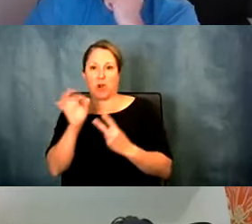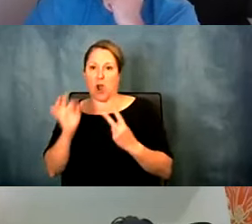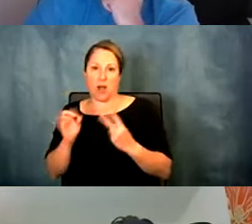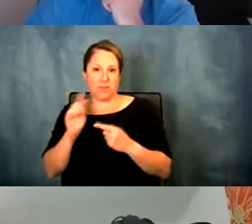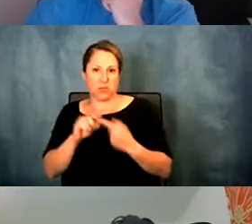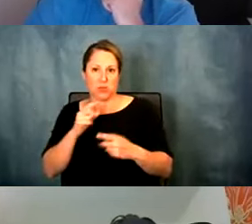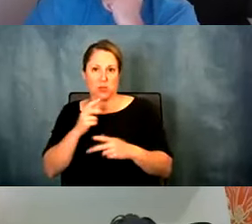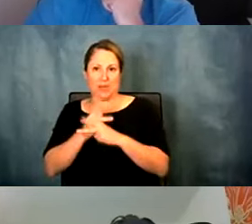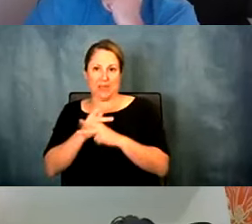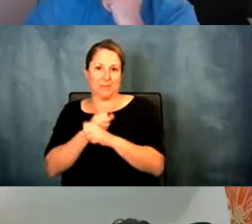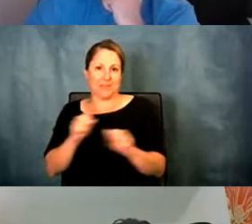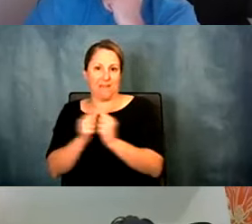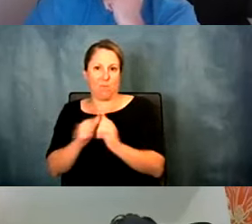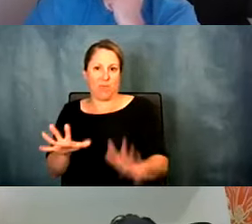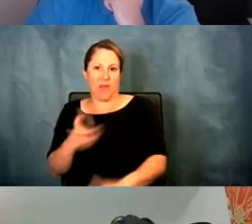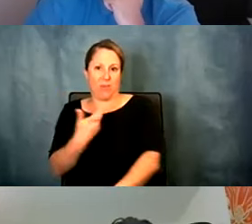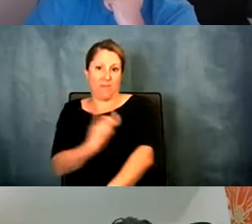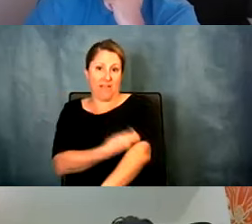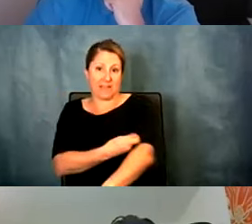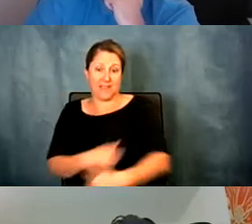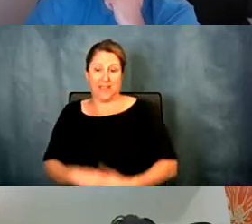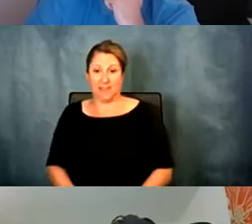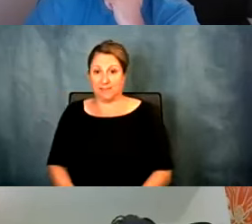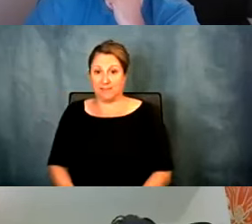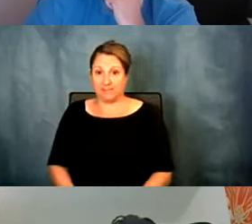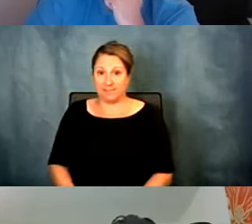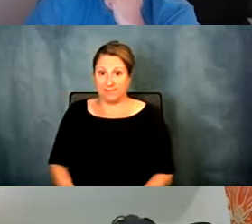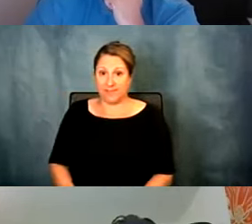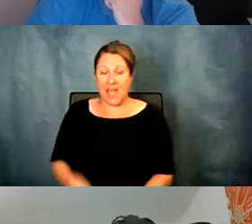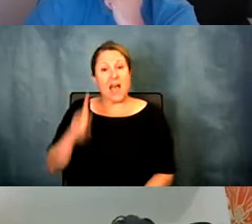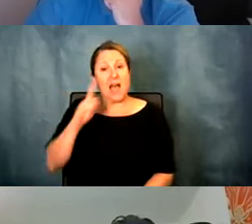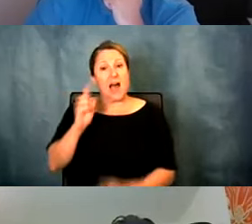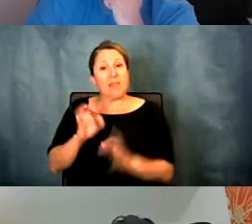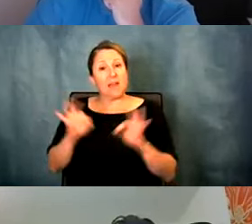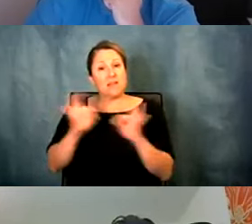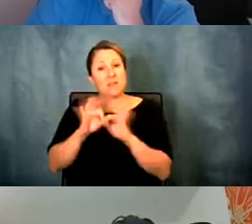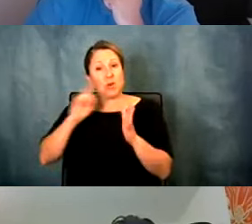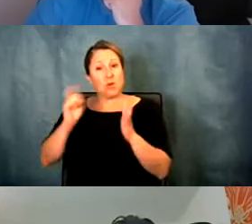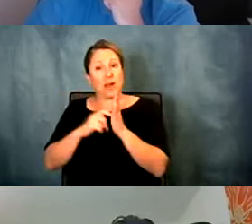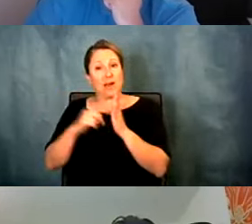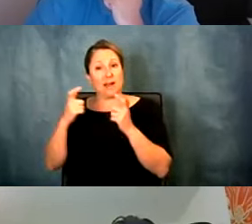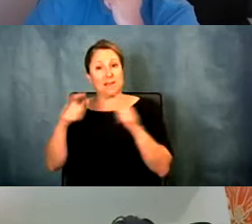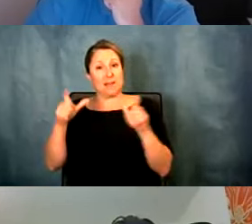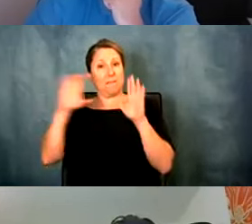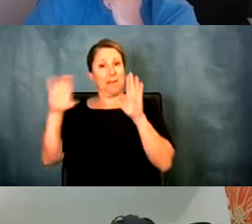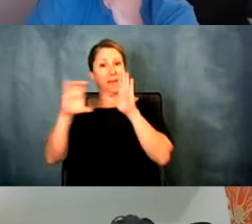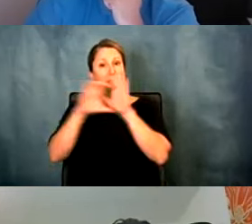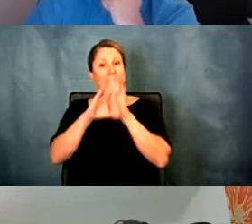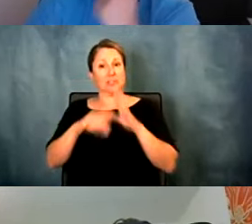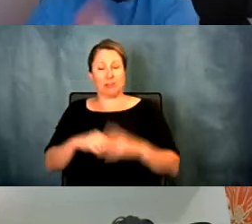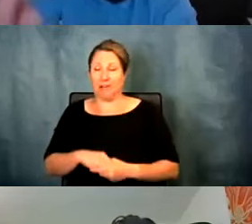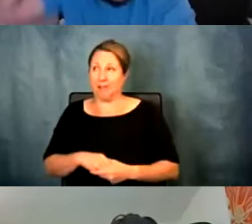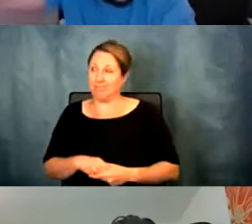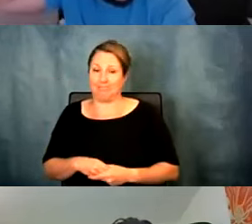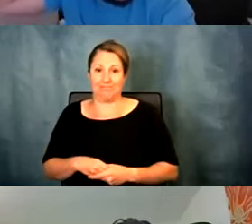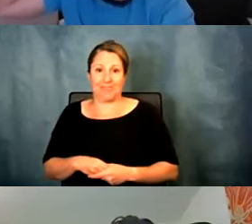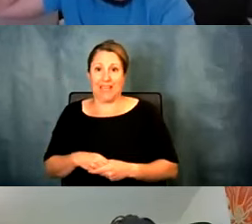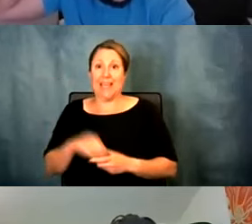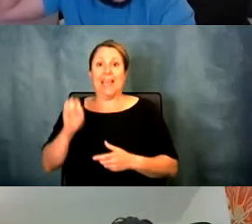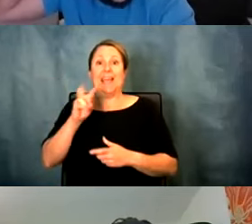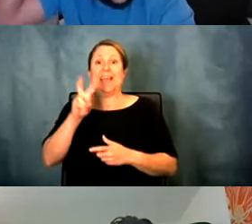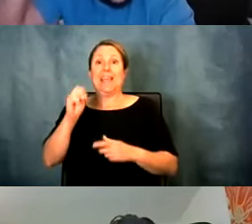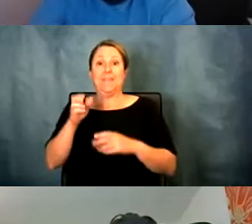the vaccine. I think it's important to also recognize just big picture. Even when we're not in the pandemic, we will still have